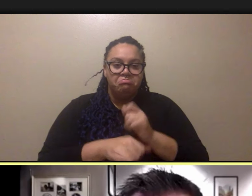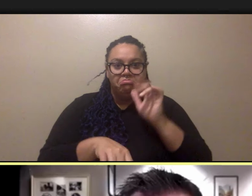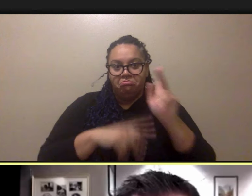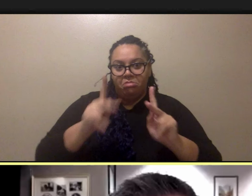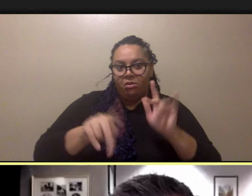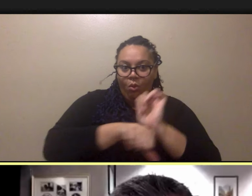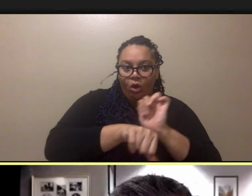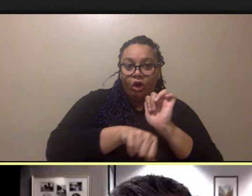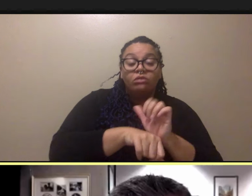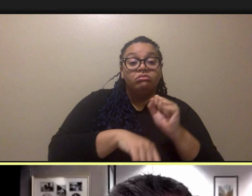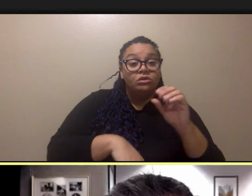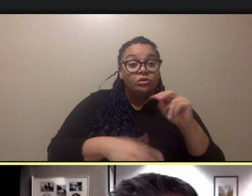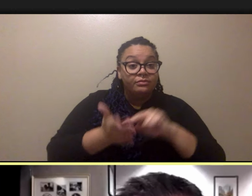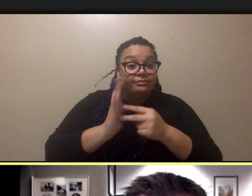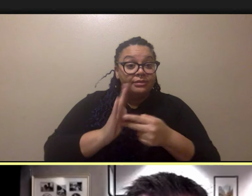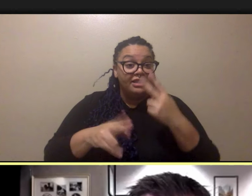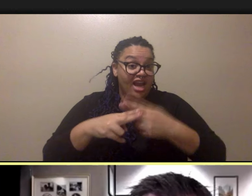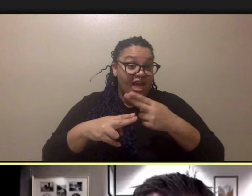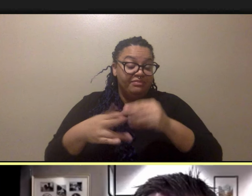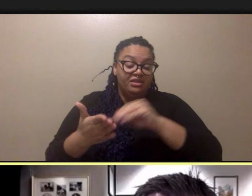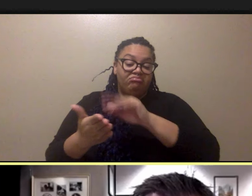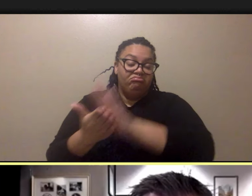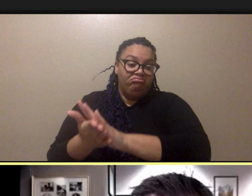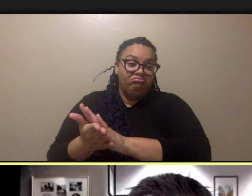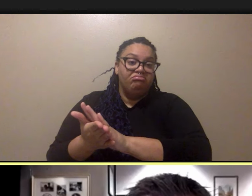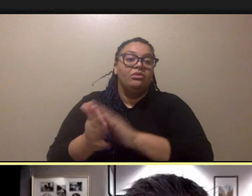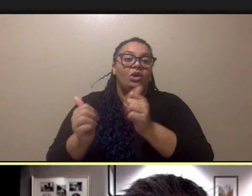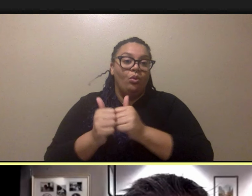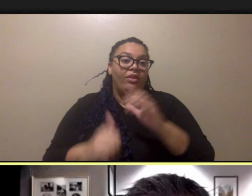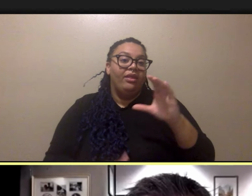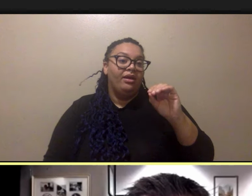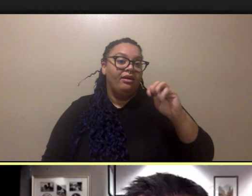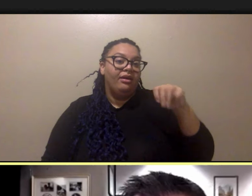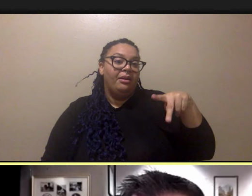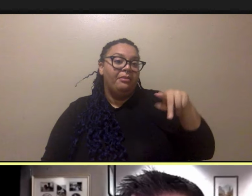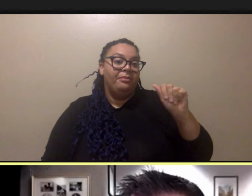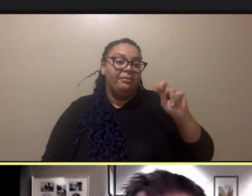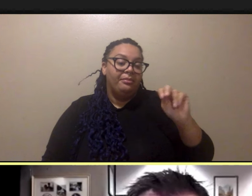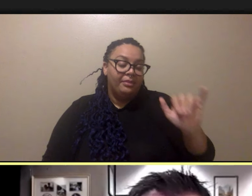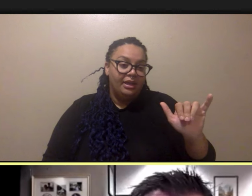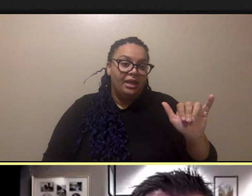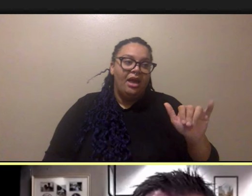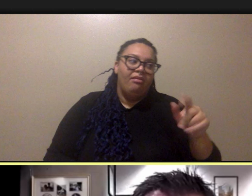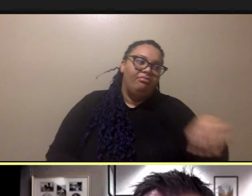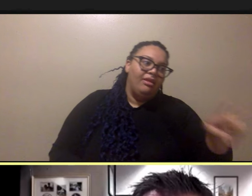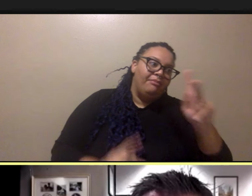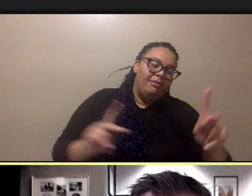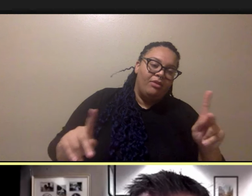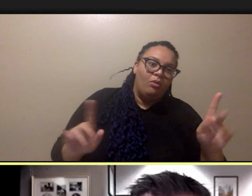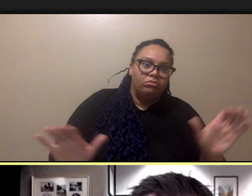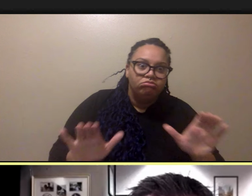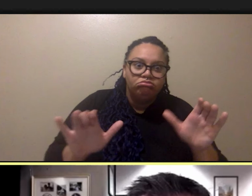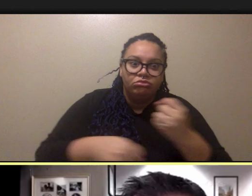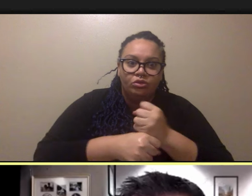sign an indenture contract. The company and the various promoters would propagandize